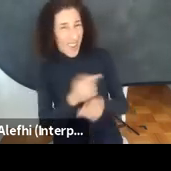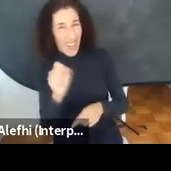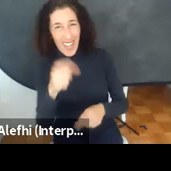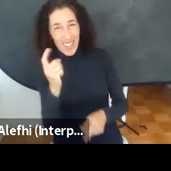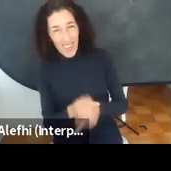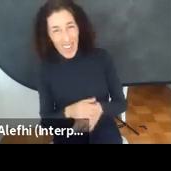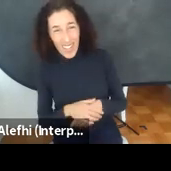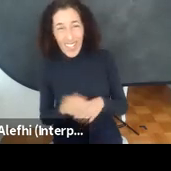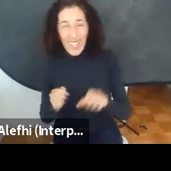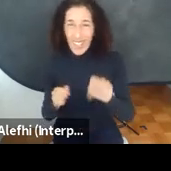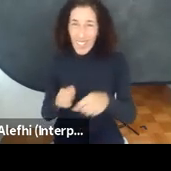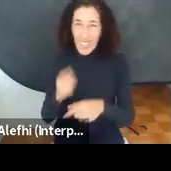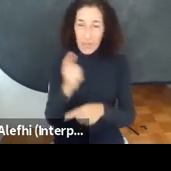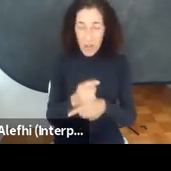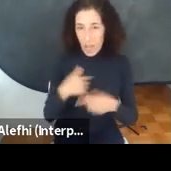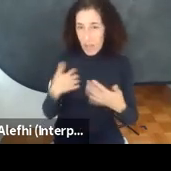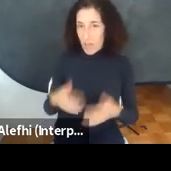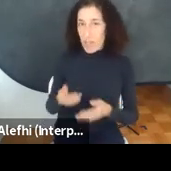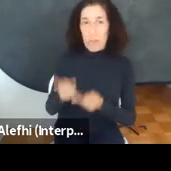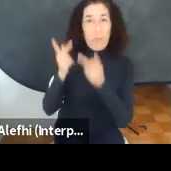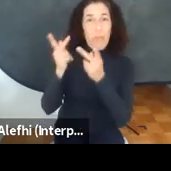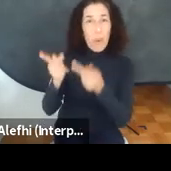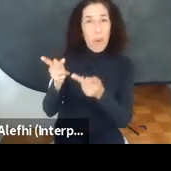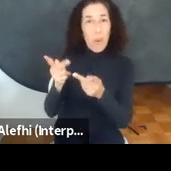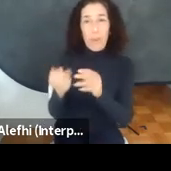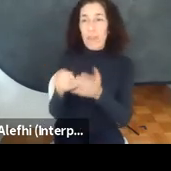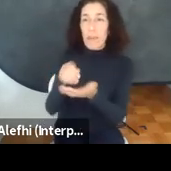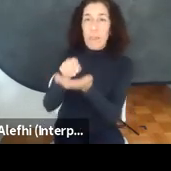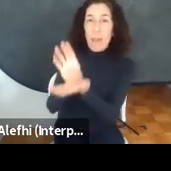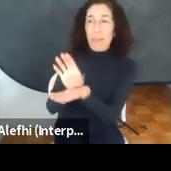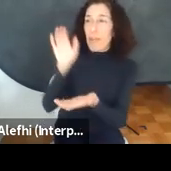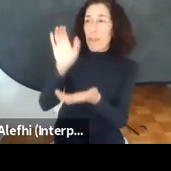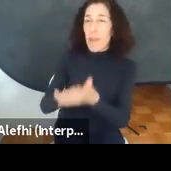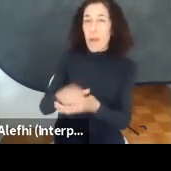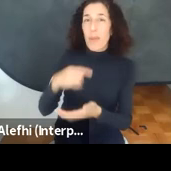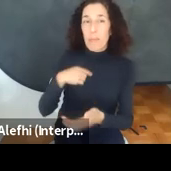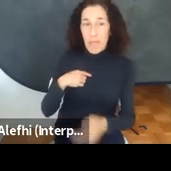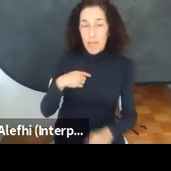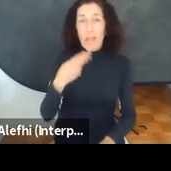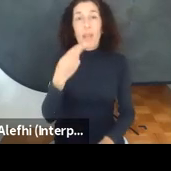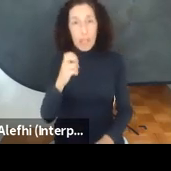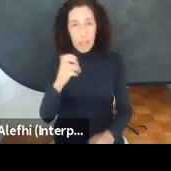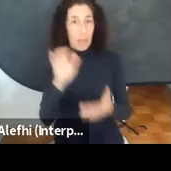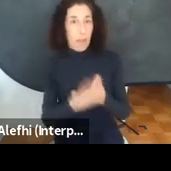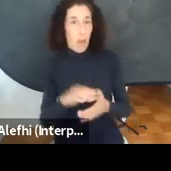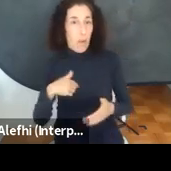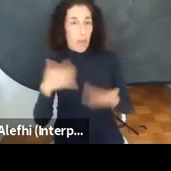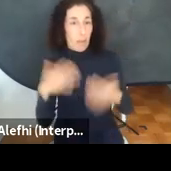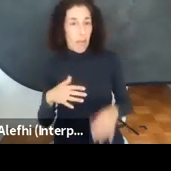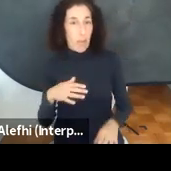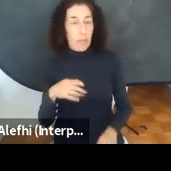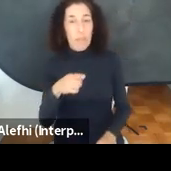Yep, I proposed to him, and I asked him to marry me, and he married me. She asked me,